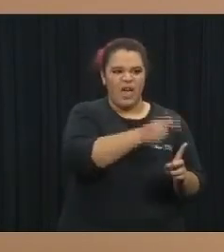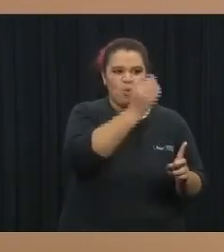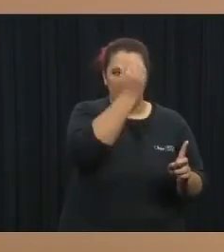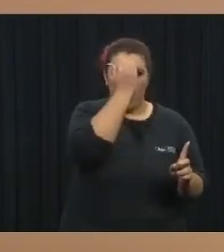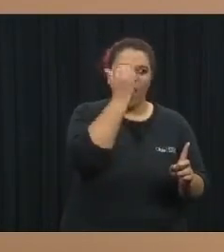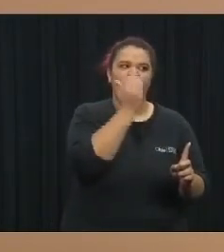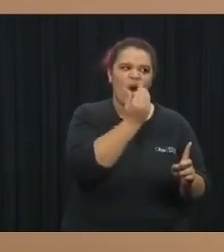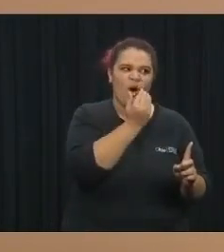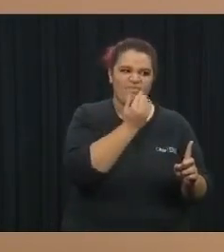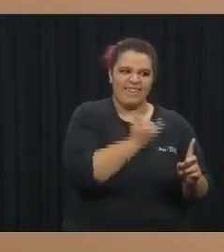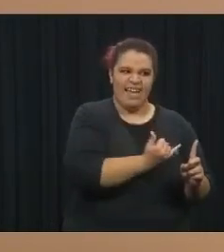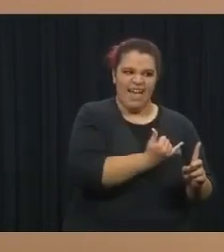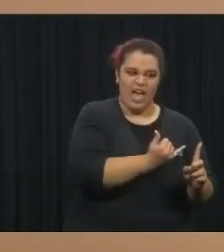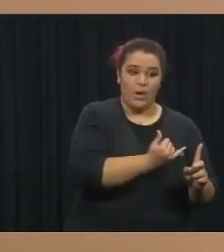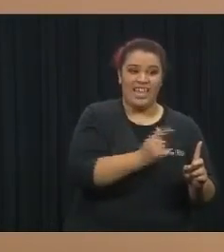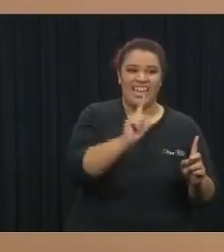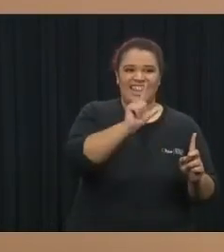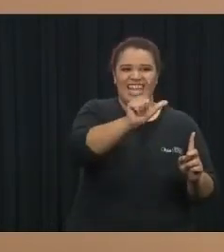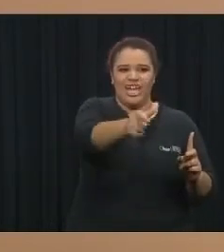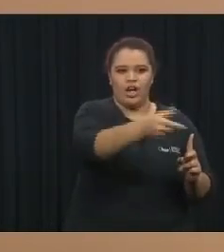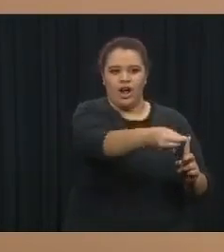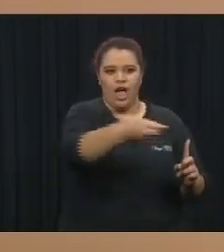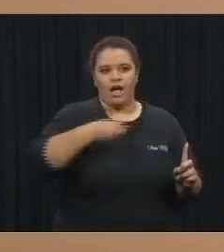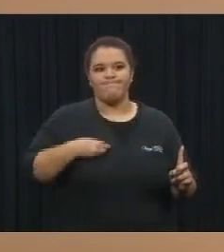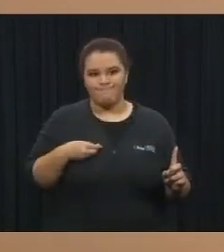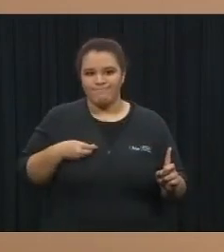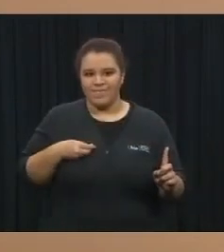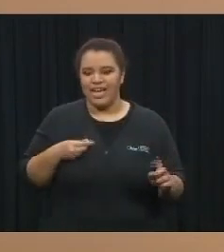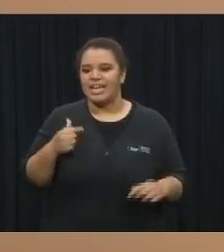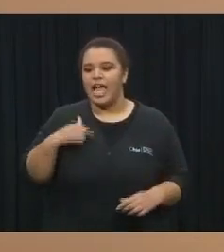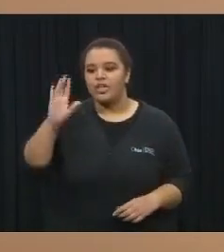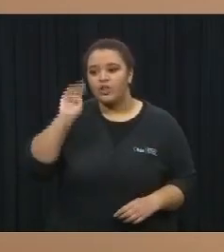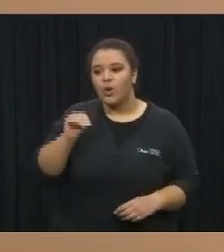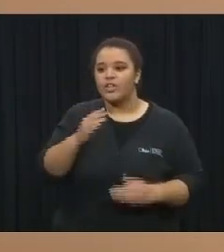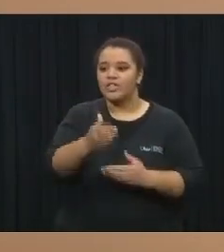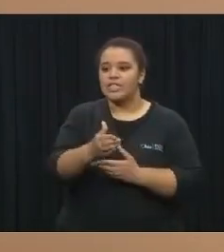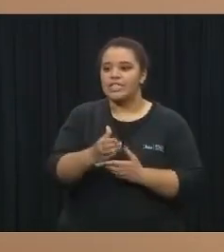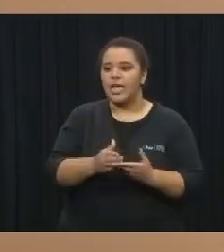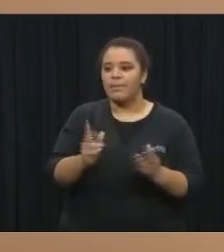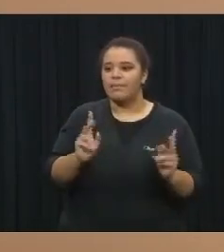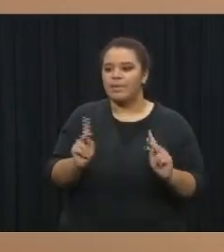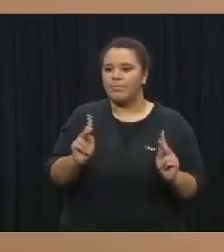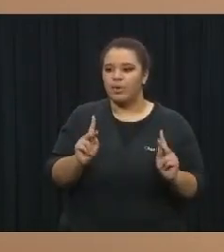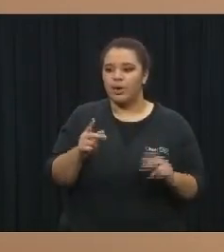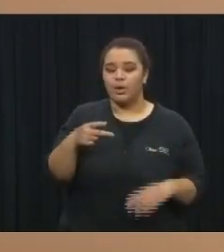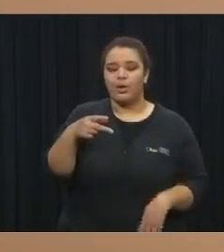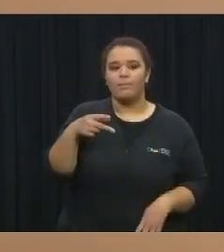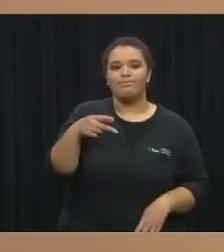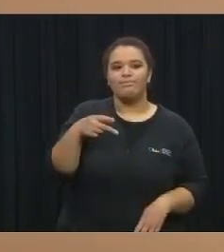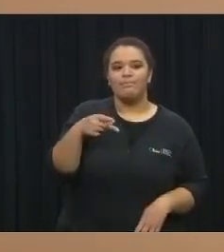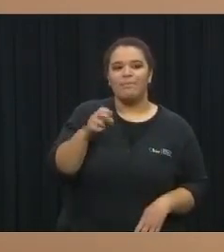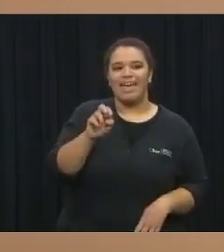level. And I know there are others pending. I'm formally announcing 6,